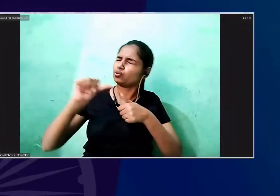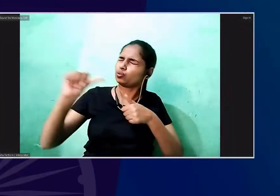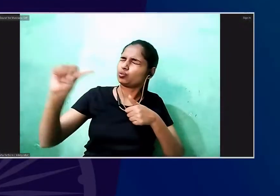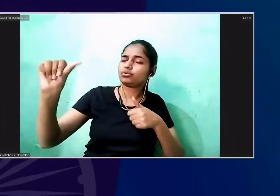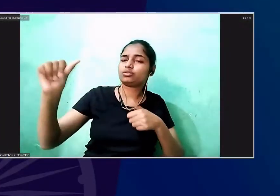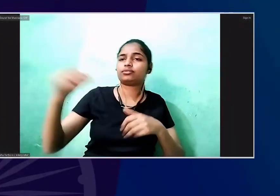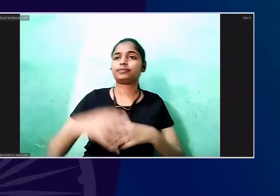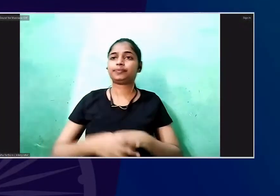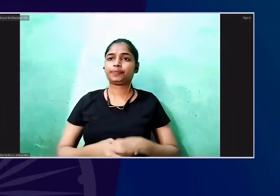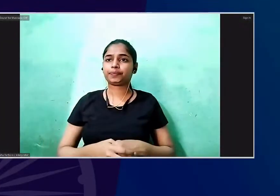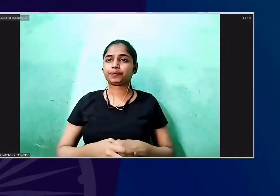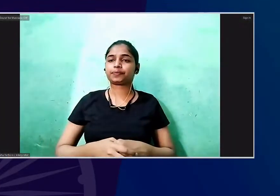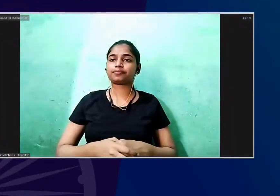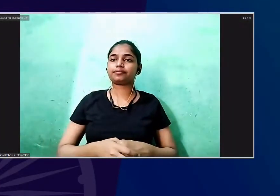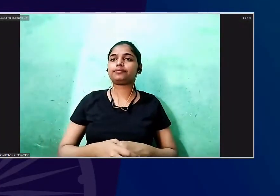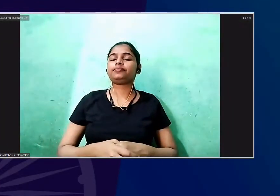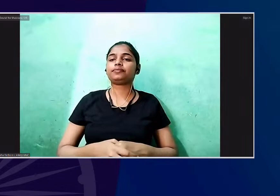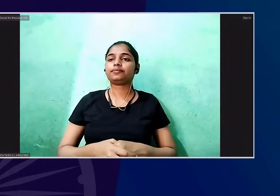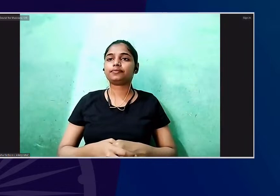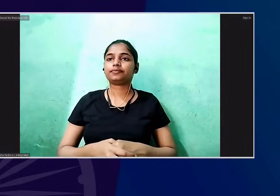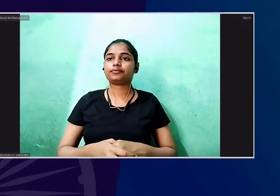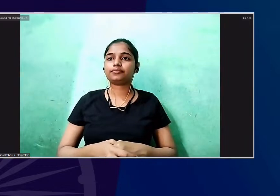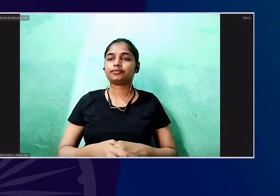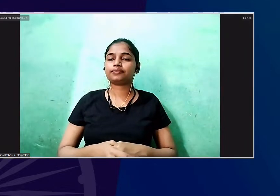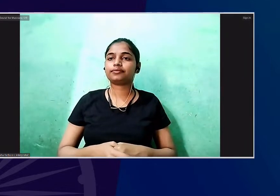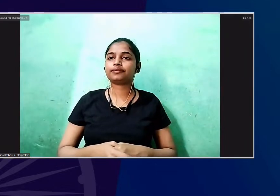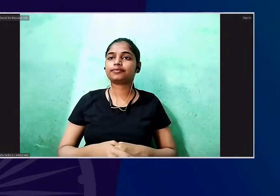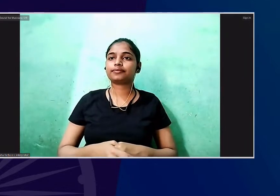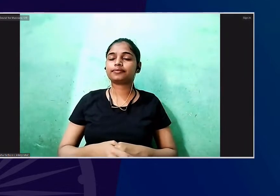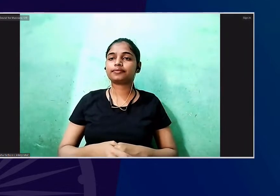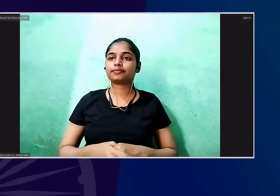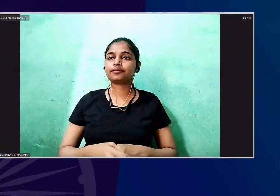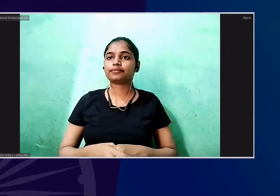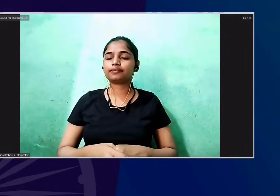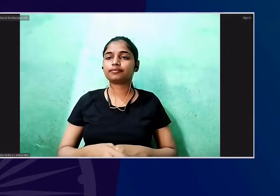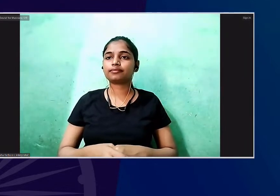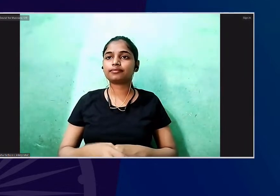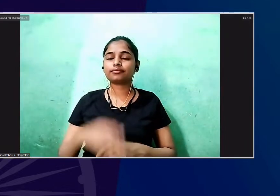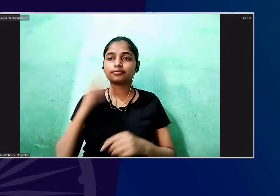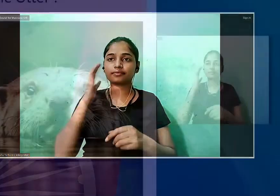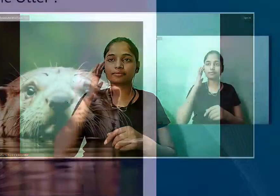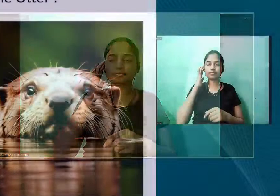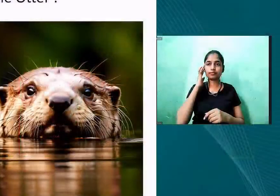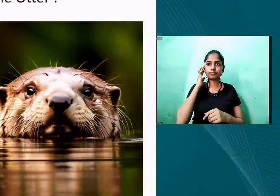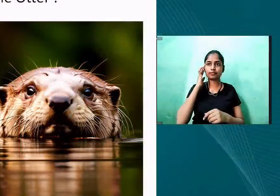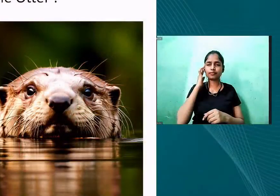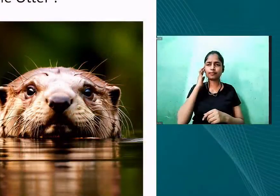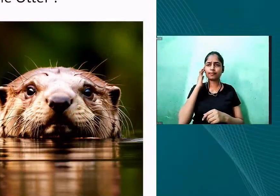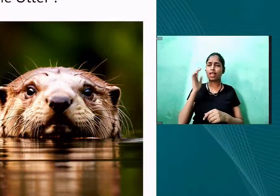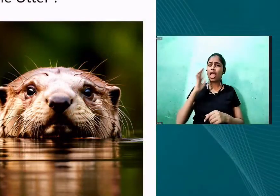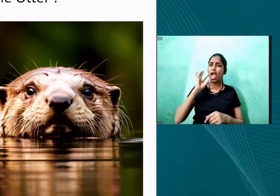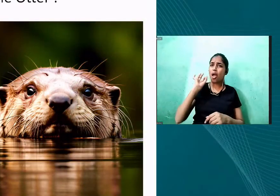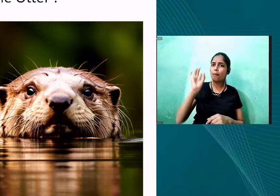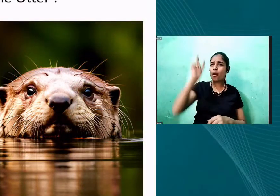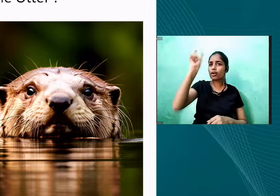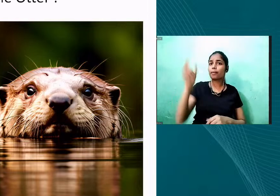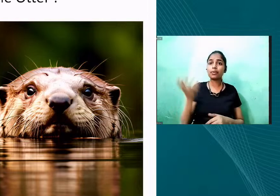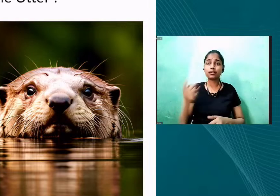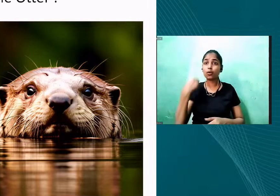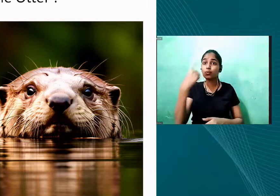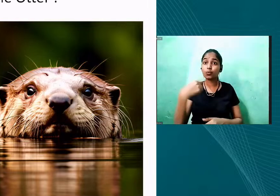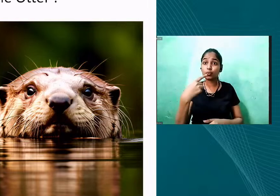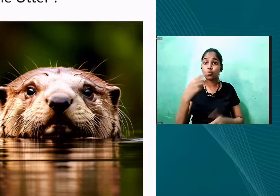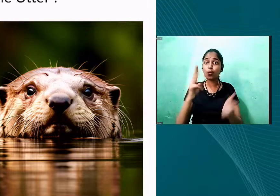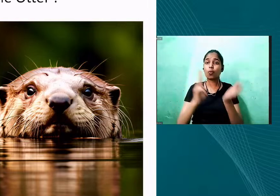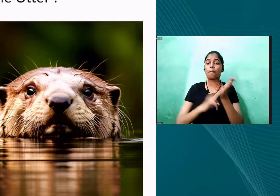okay. So, in your homework, because our main character is Miibil, so we will try and write